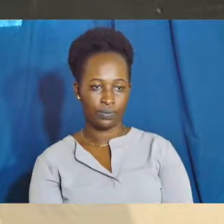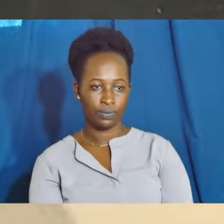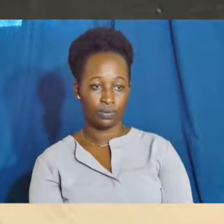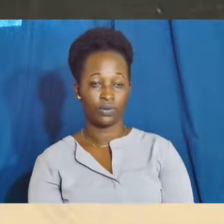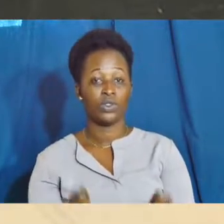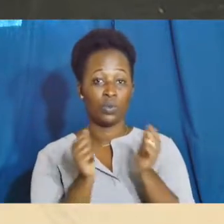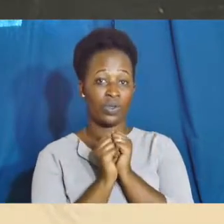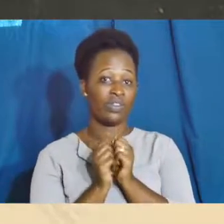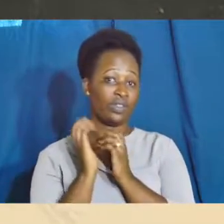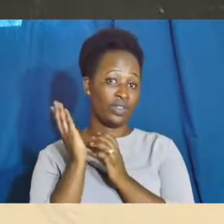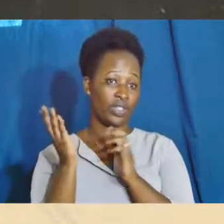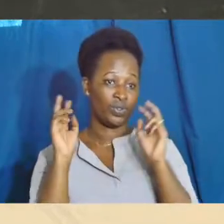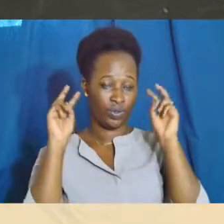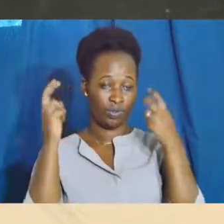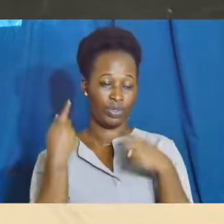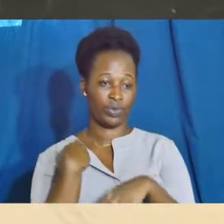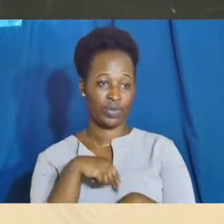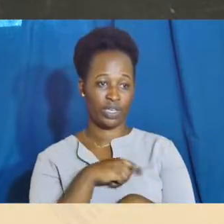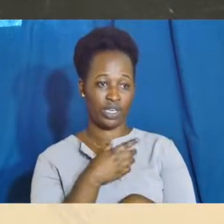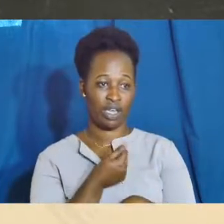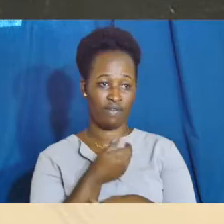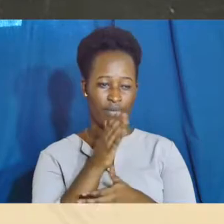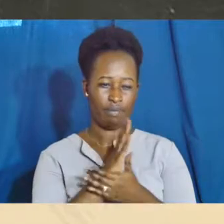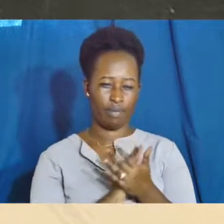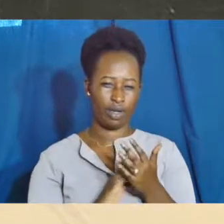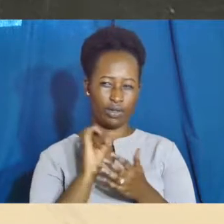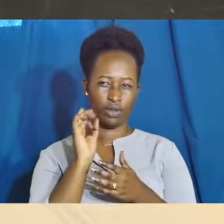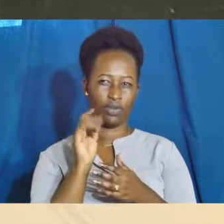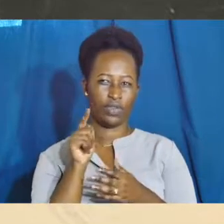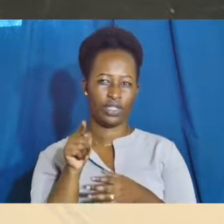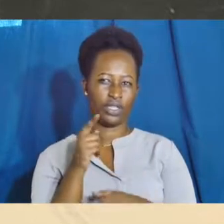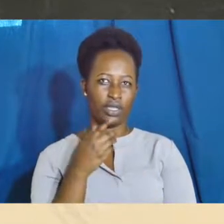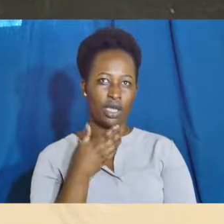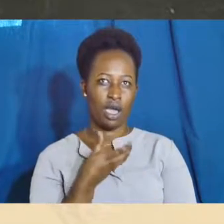With this unit, we have a part of it which is